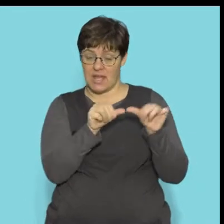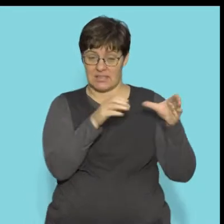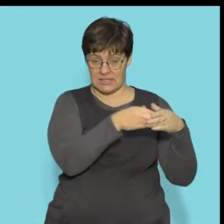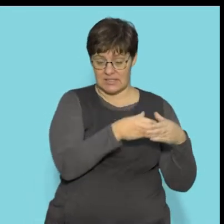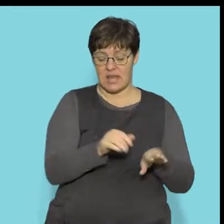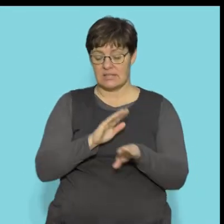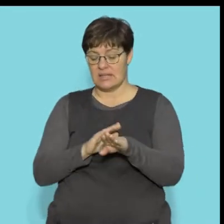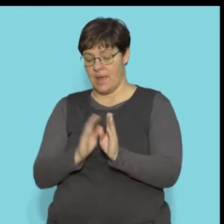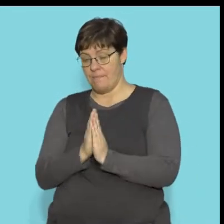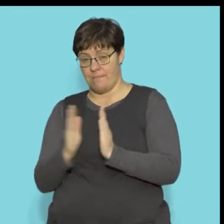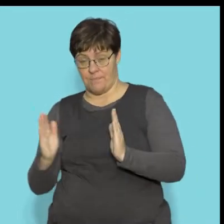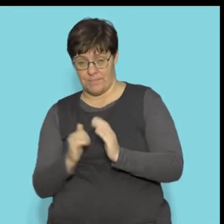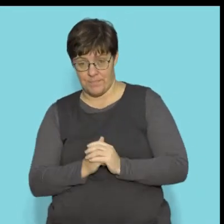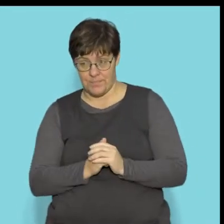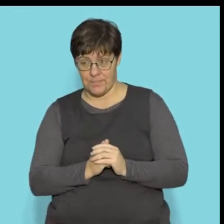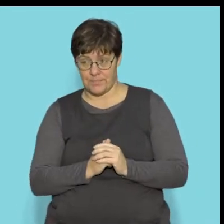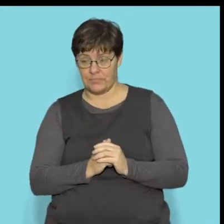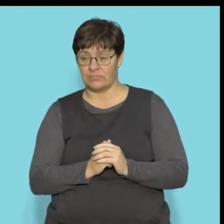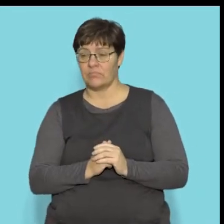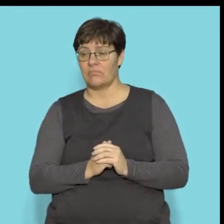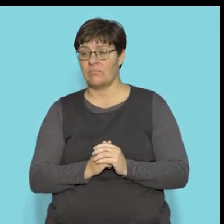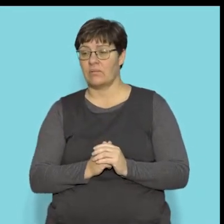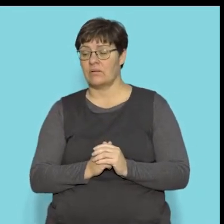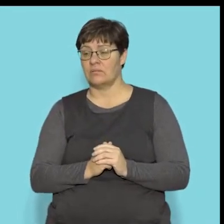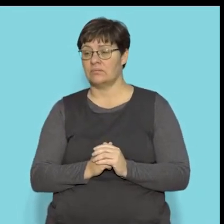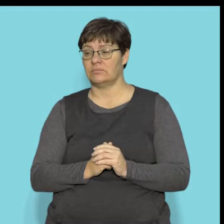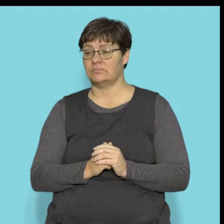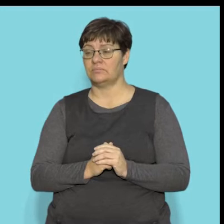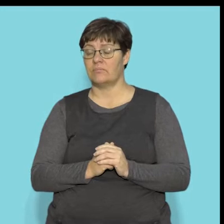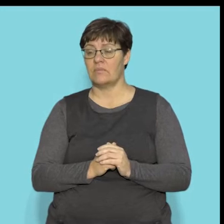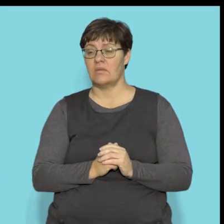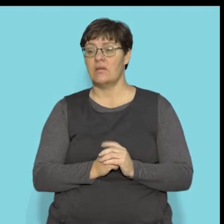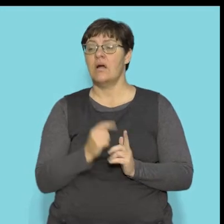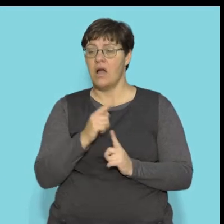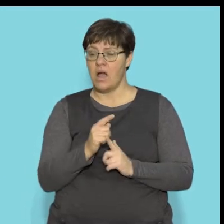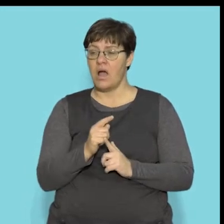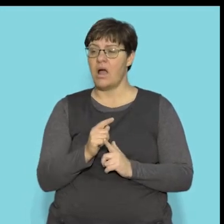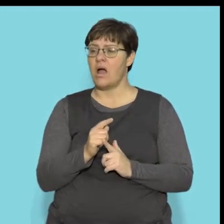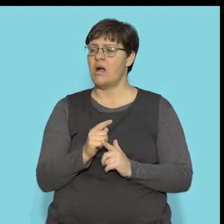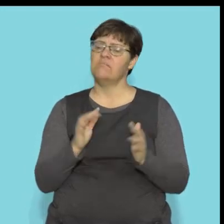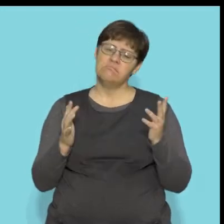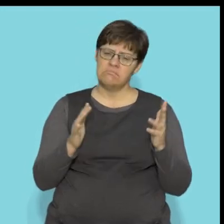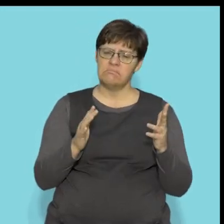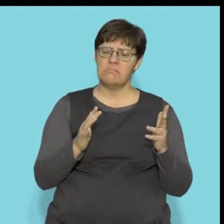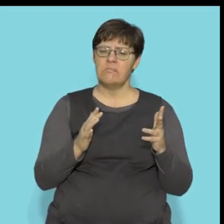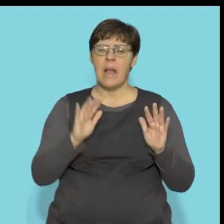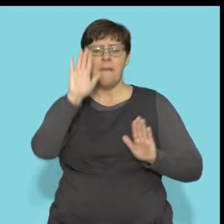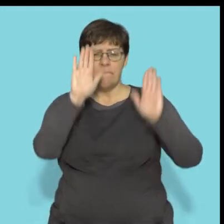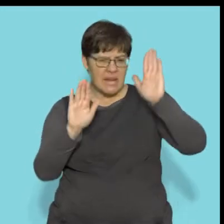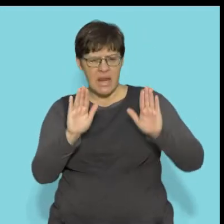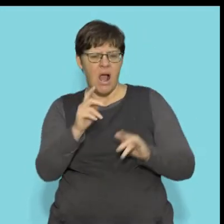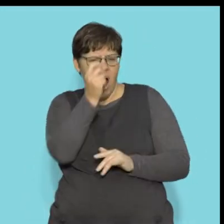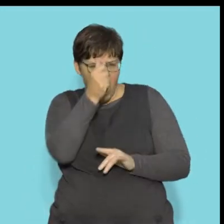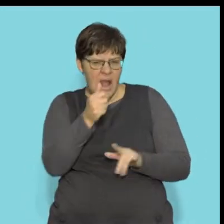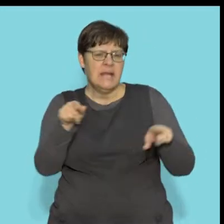we've got time. And we can see that our two graphs are following more or less the same